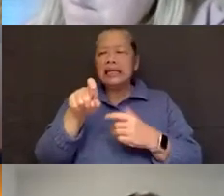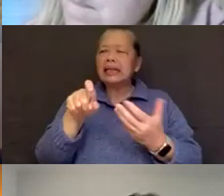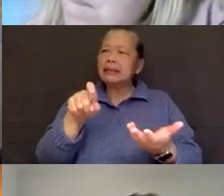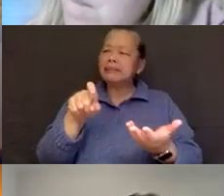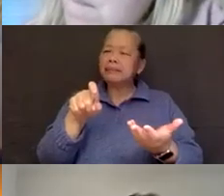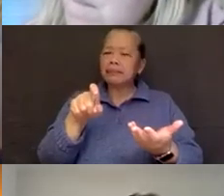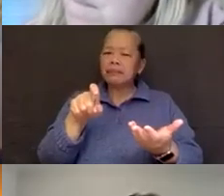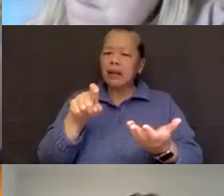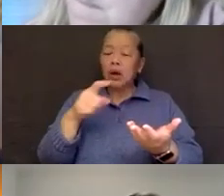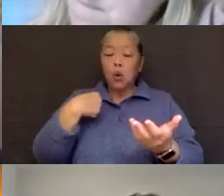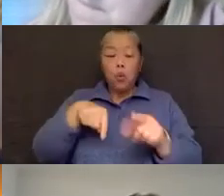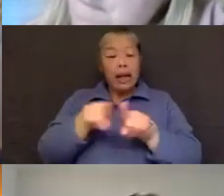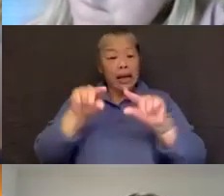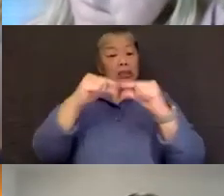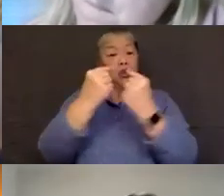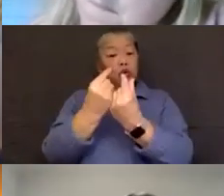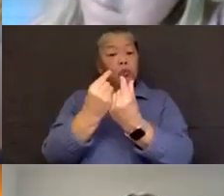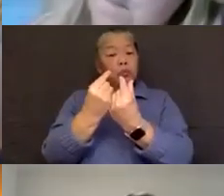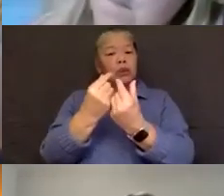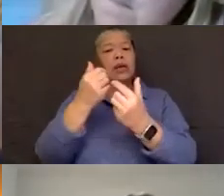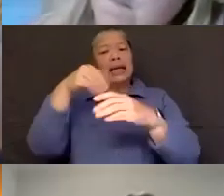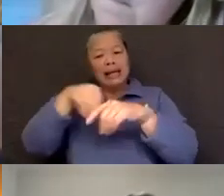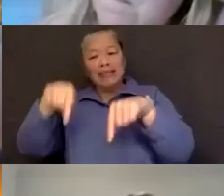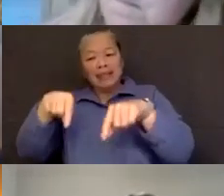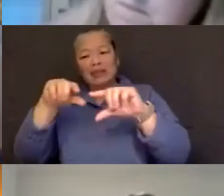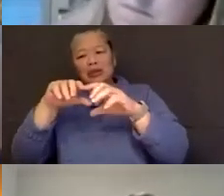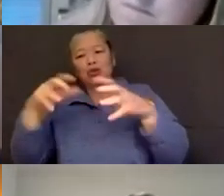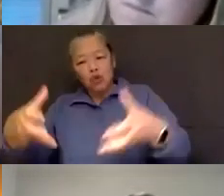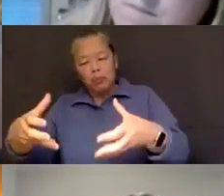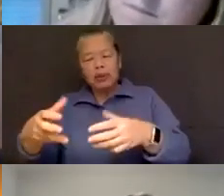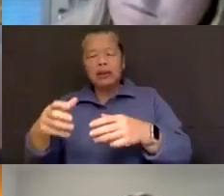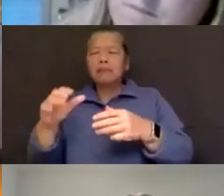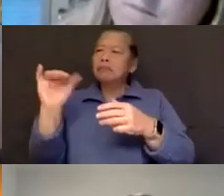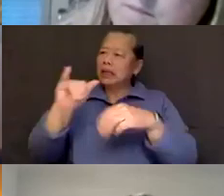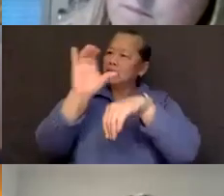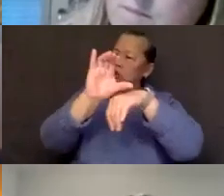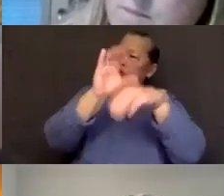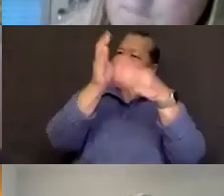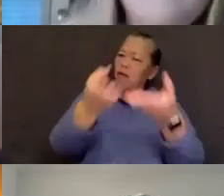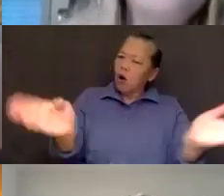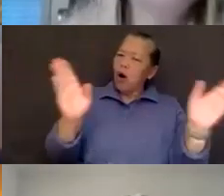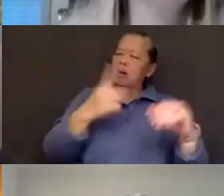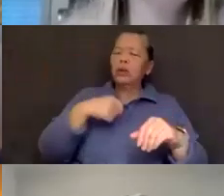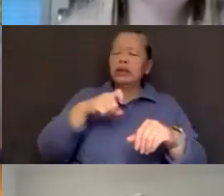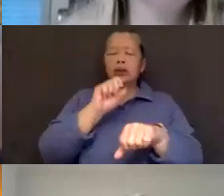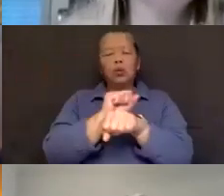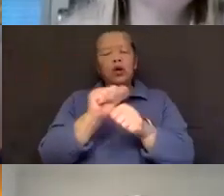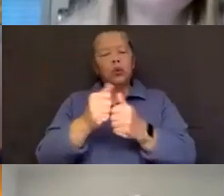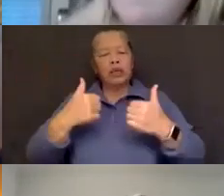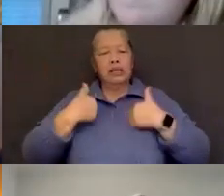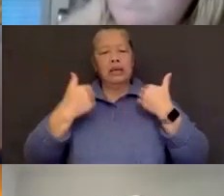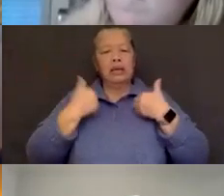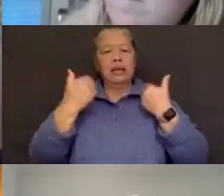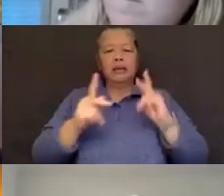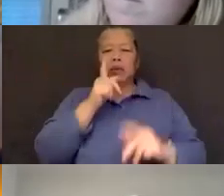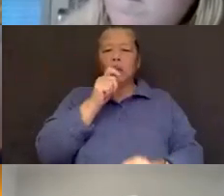I think as a group within this group, but within church groups overall, need to work with youth who are disabled and